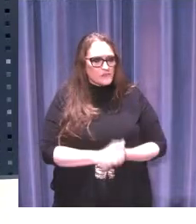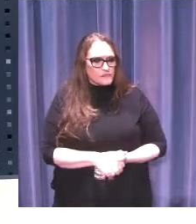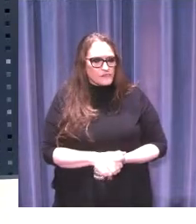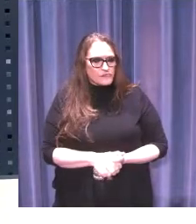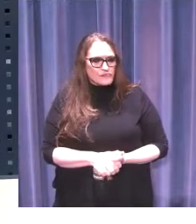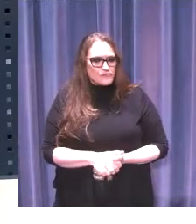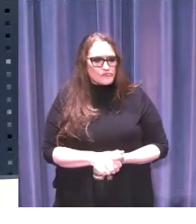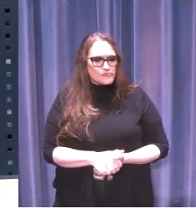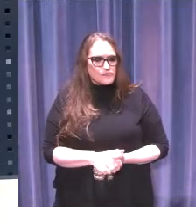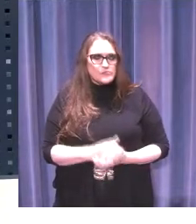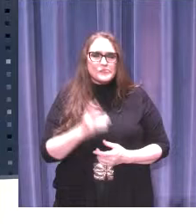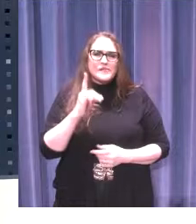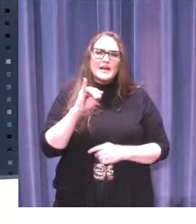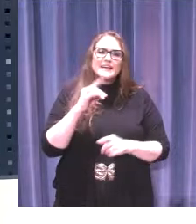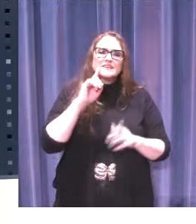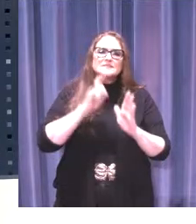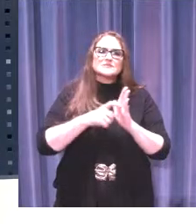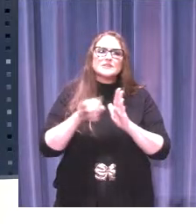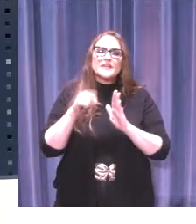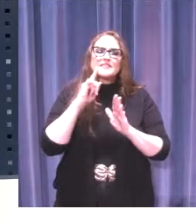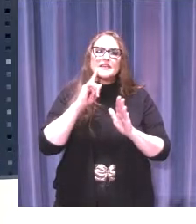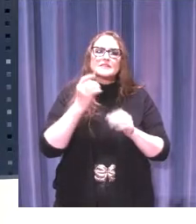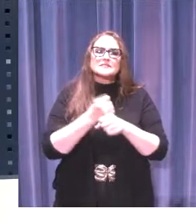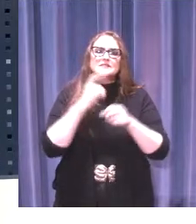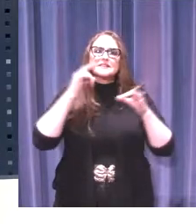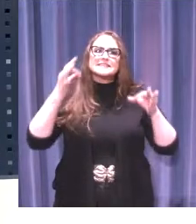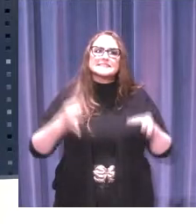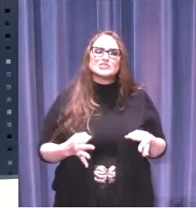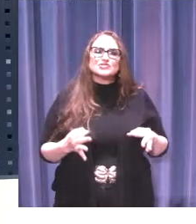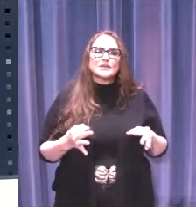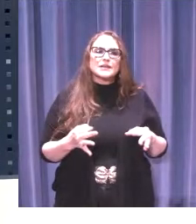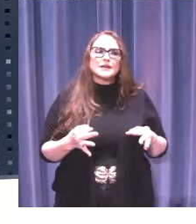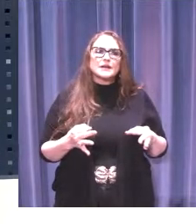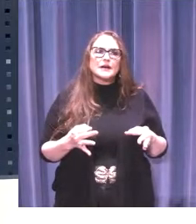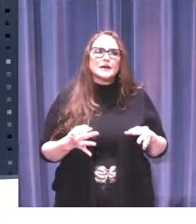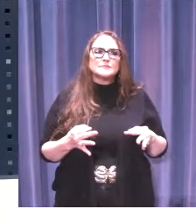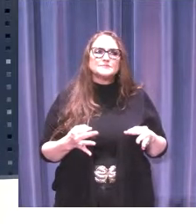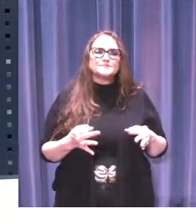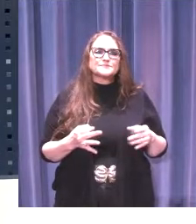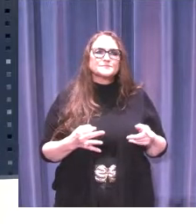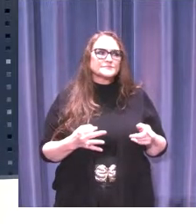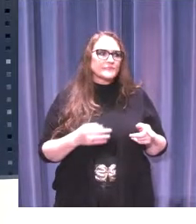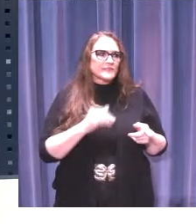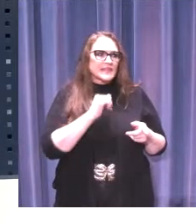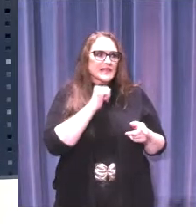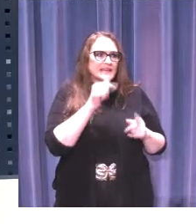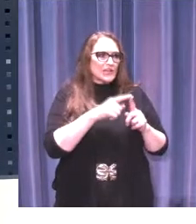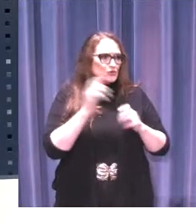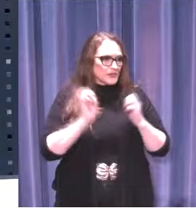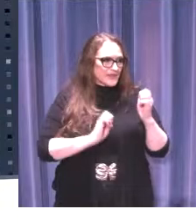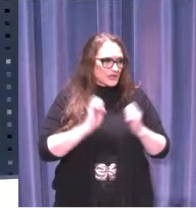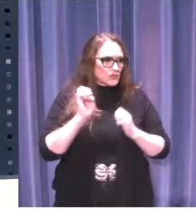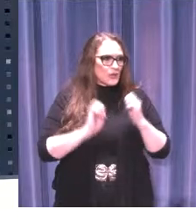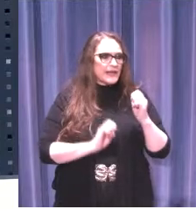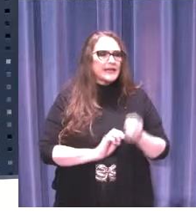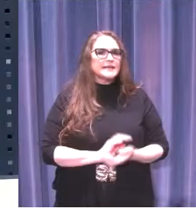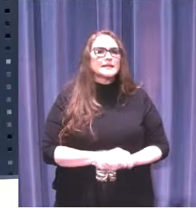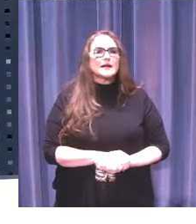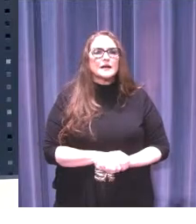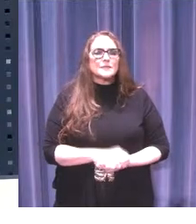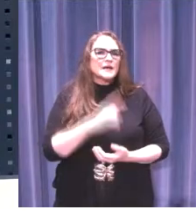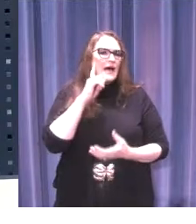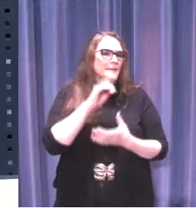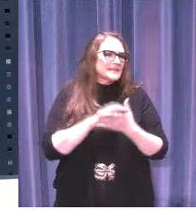I did note that the decision was made not to evaluate I believe it